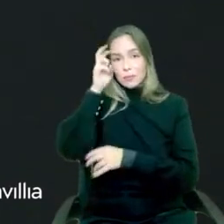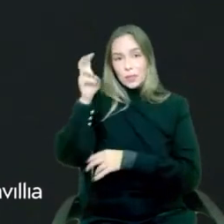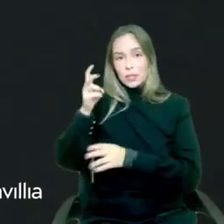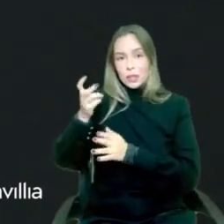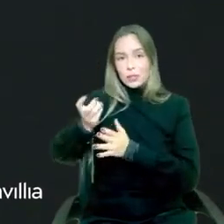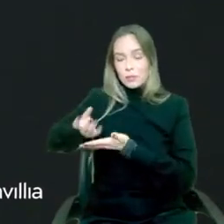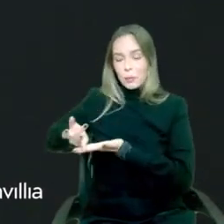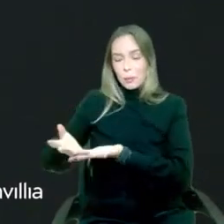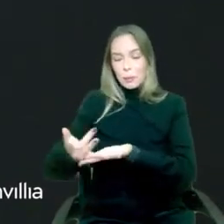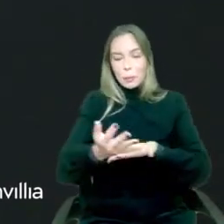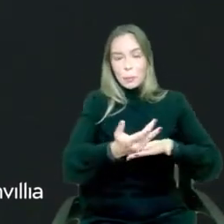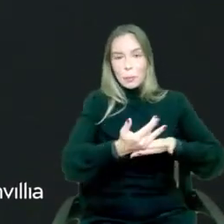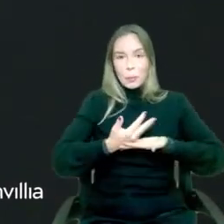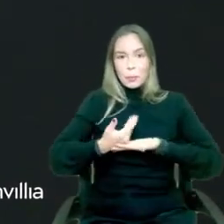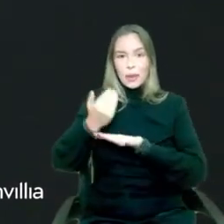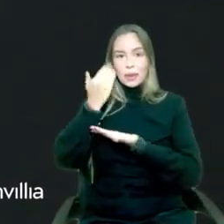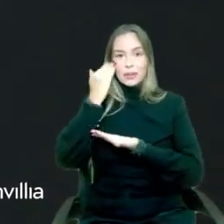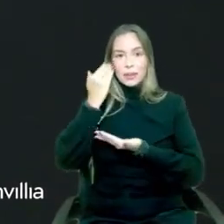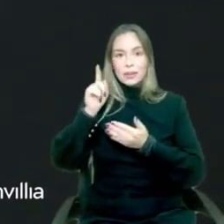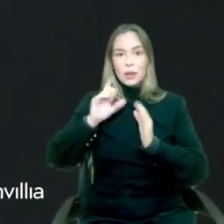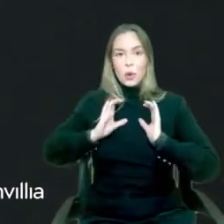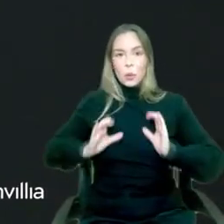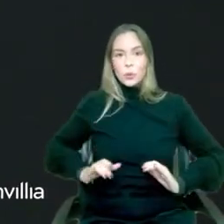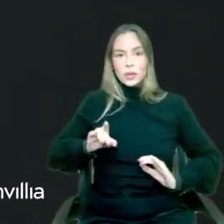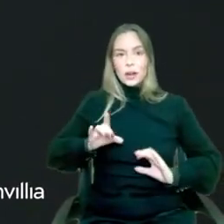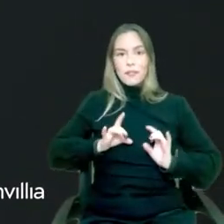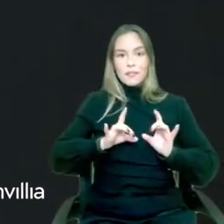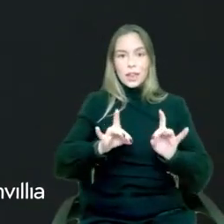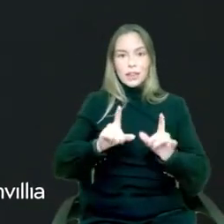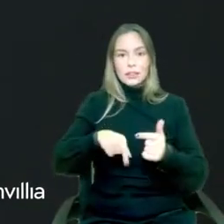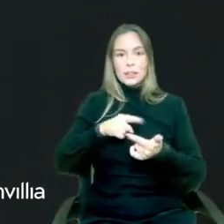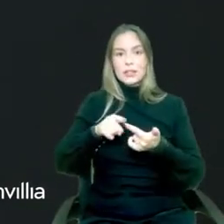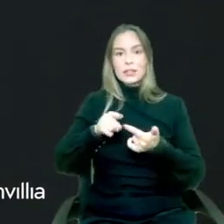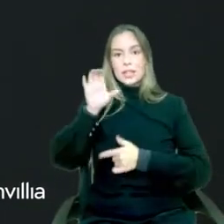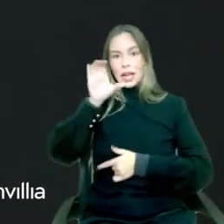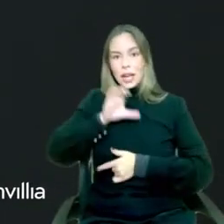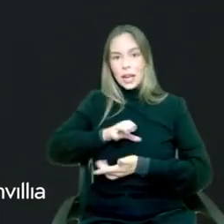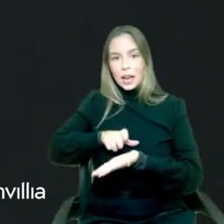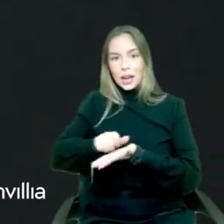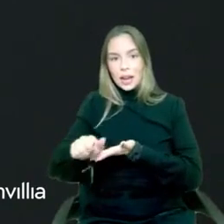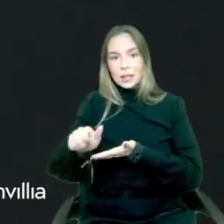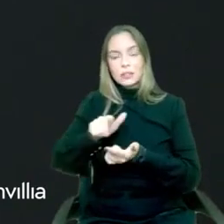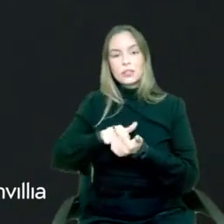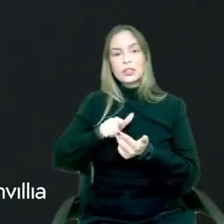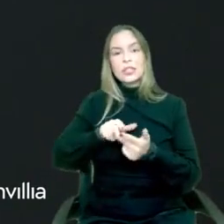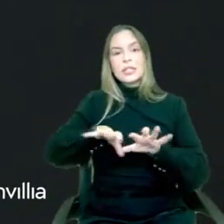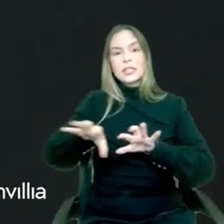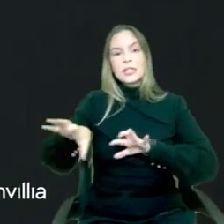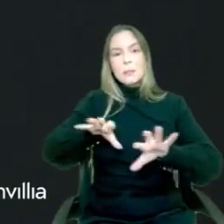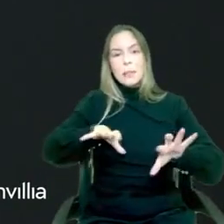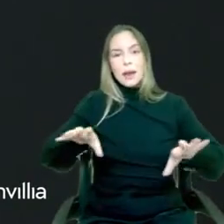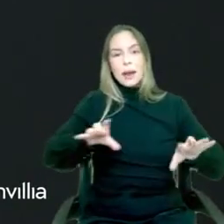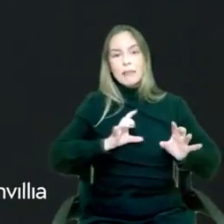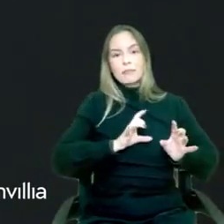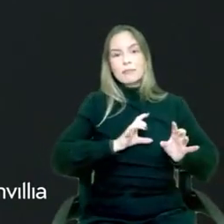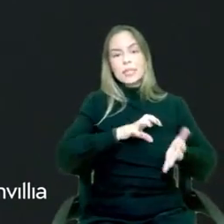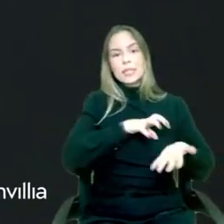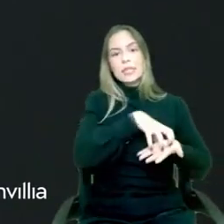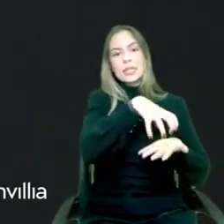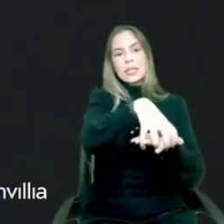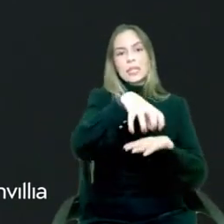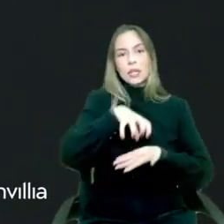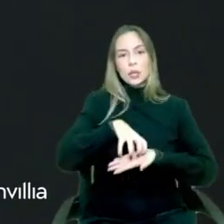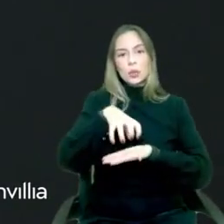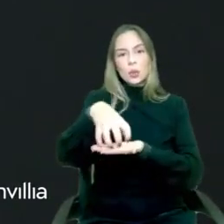of the sales, the customers, separate for each sectors in the retail. And in Brazil, it's a reality for a long